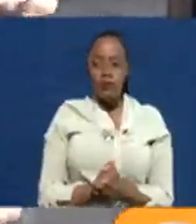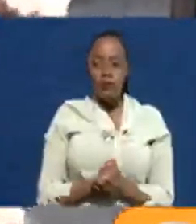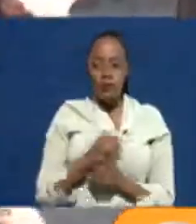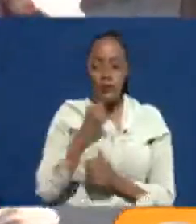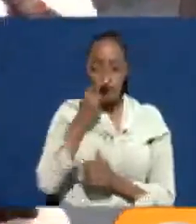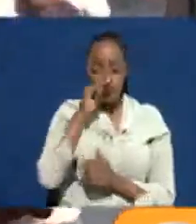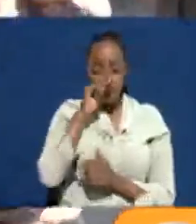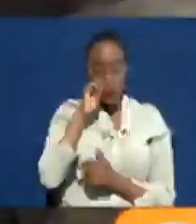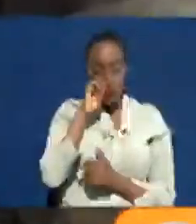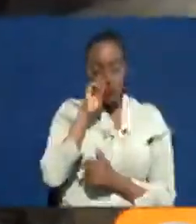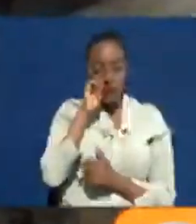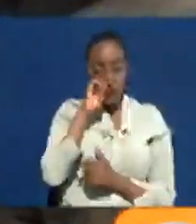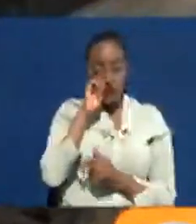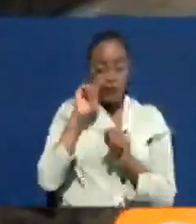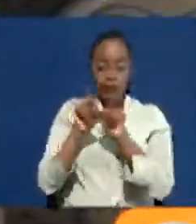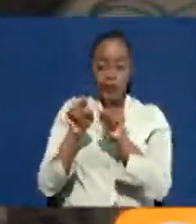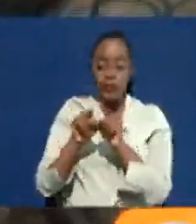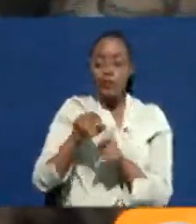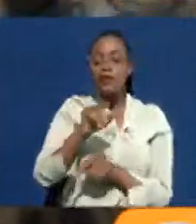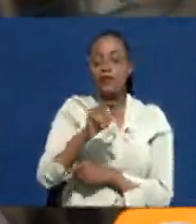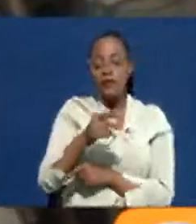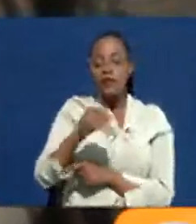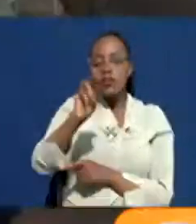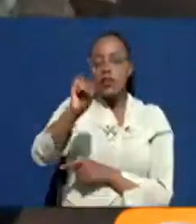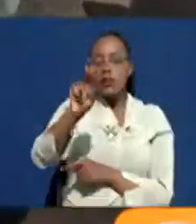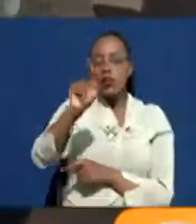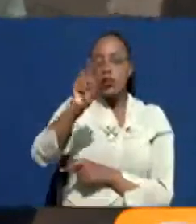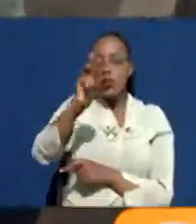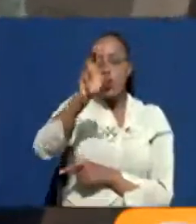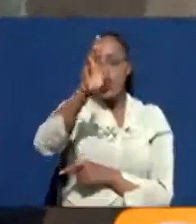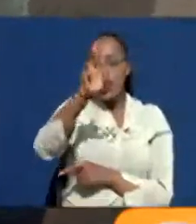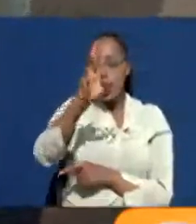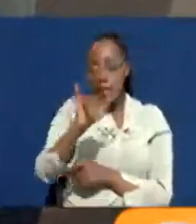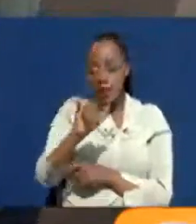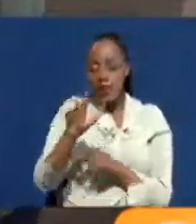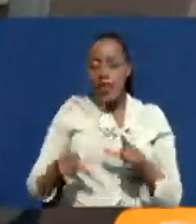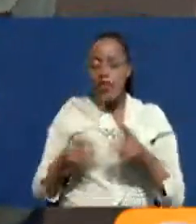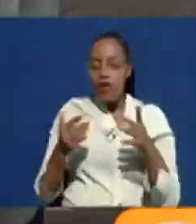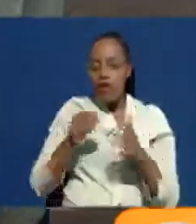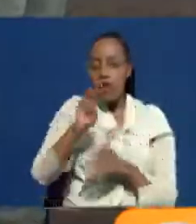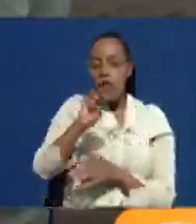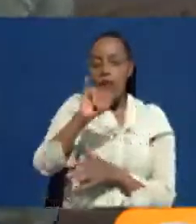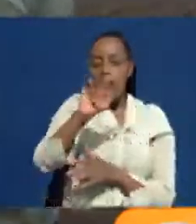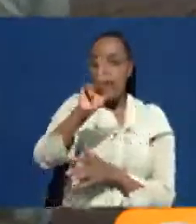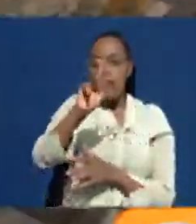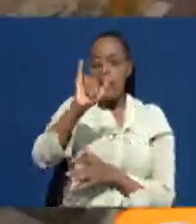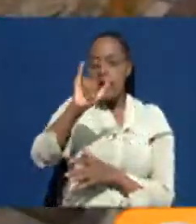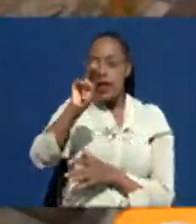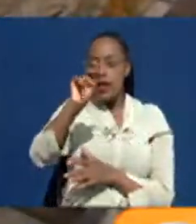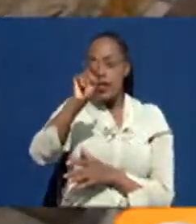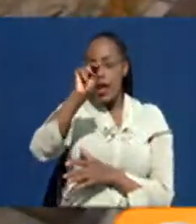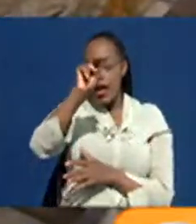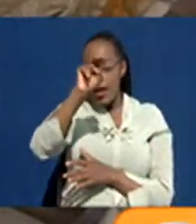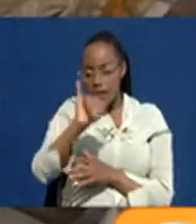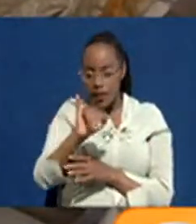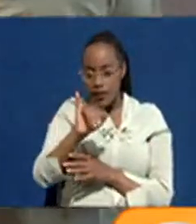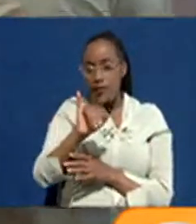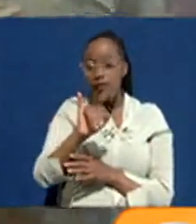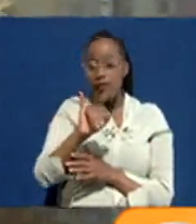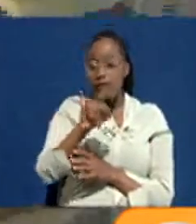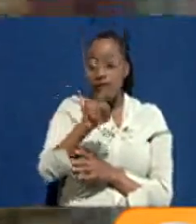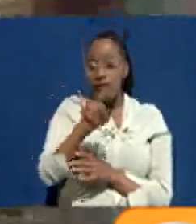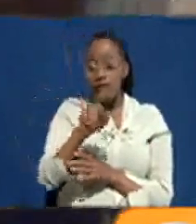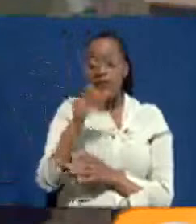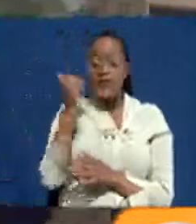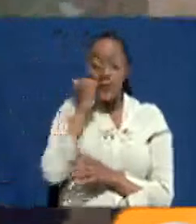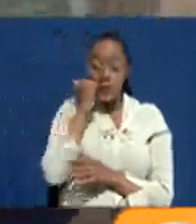hello. How are you? Kyle Mutwiri is a resident of Mikindani for over 3 years. Dengue fever got him